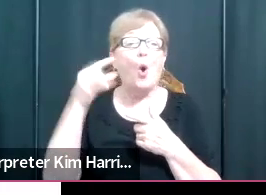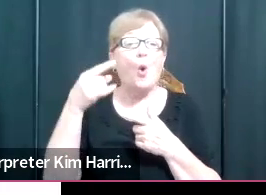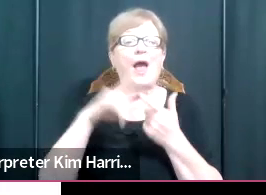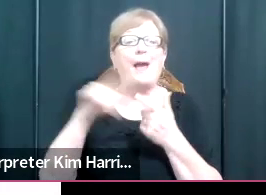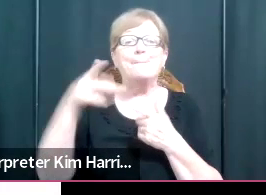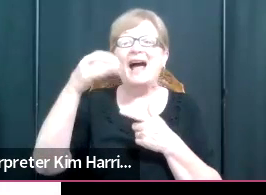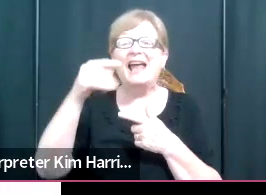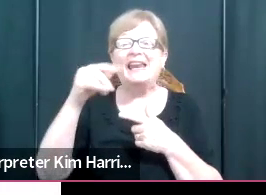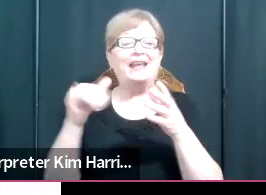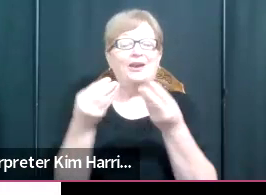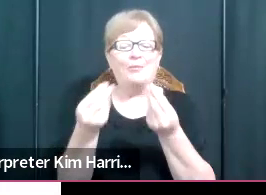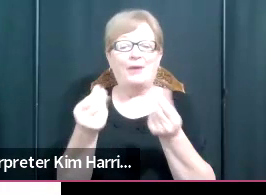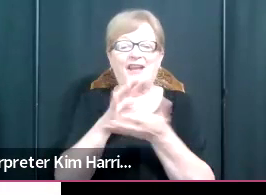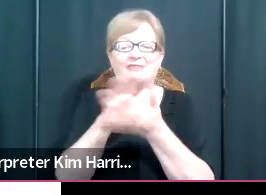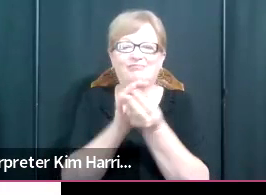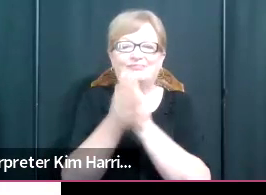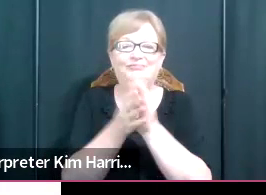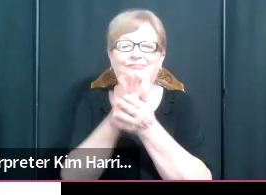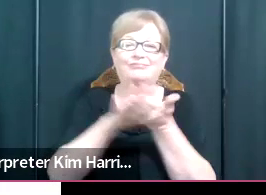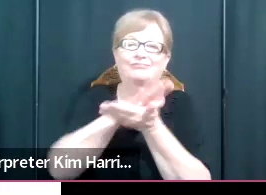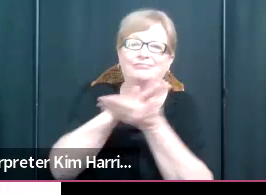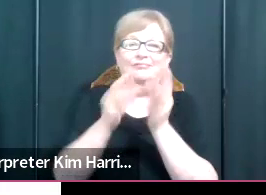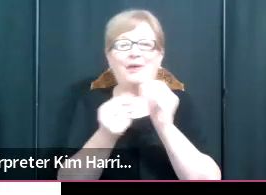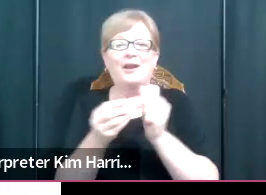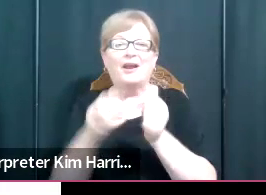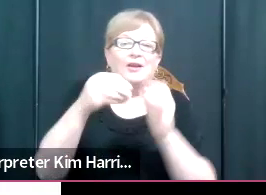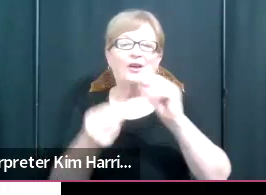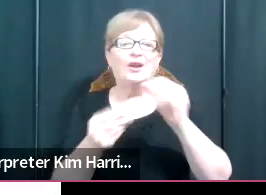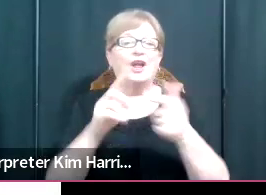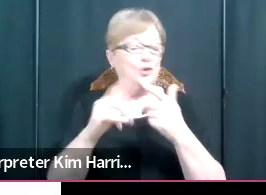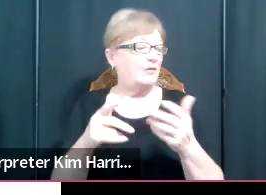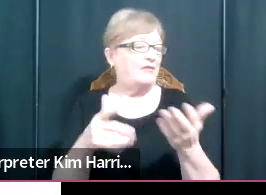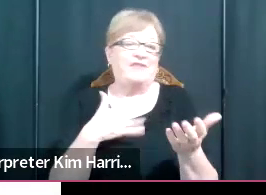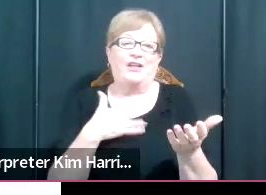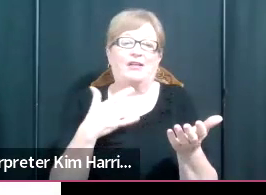be beneficial for folks who are seeking sensory input that way.